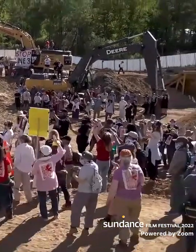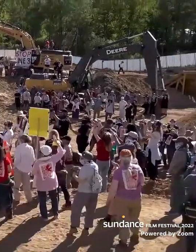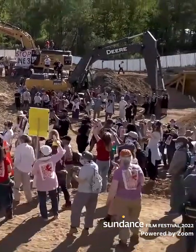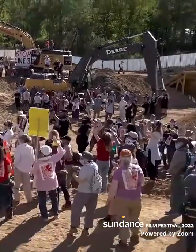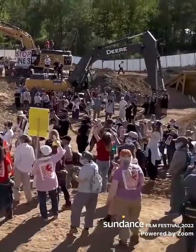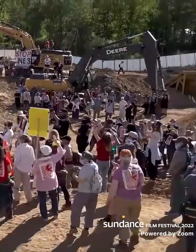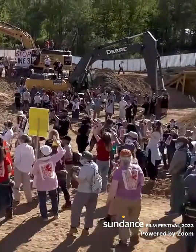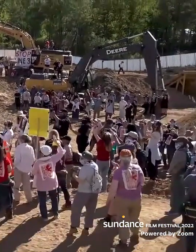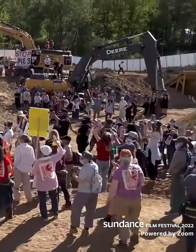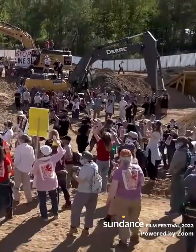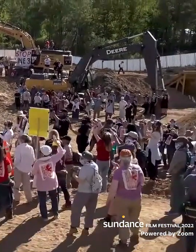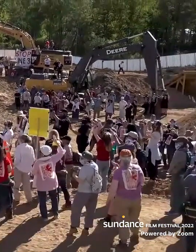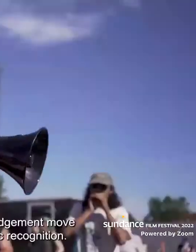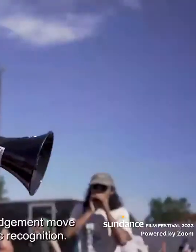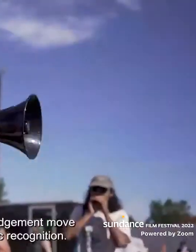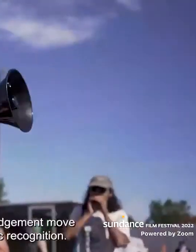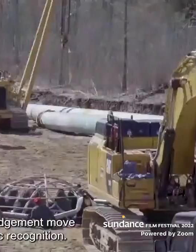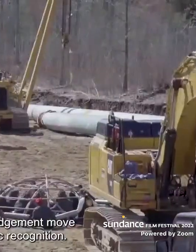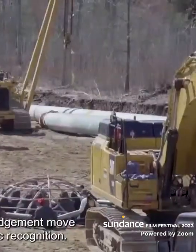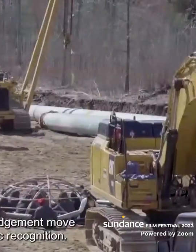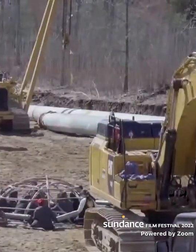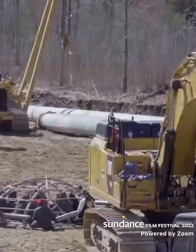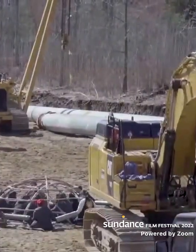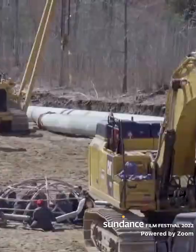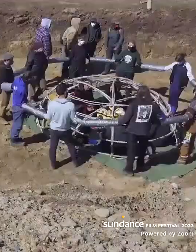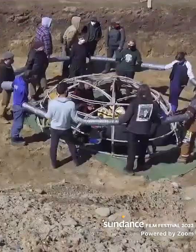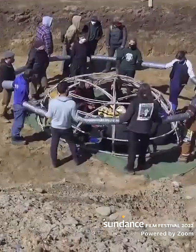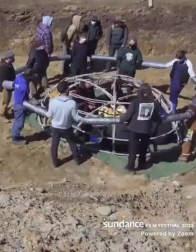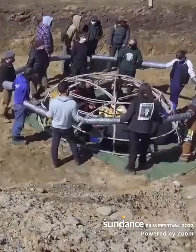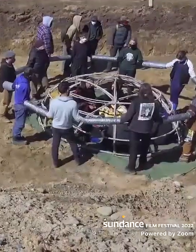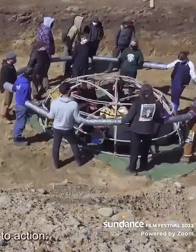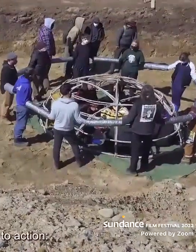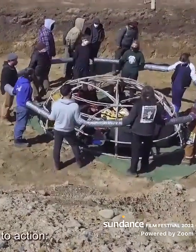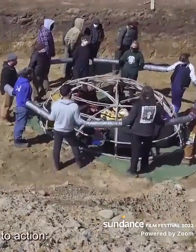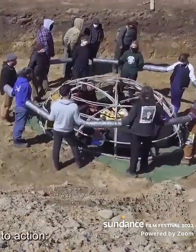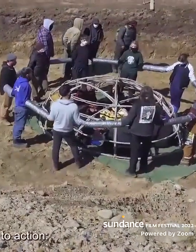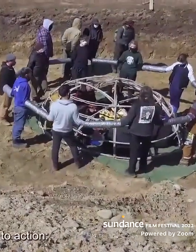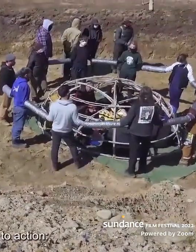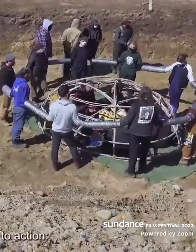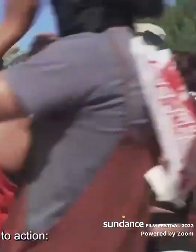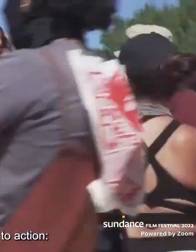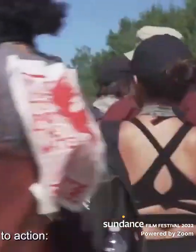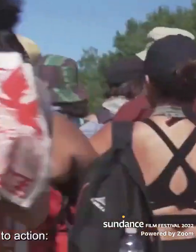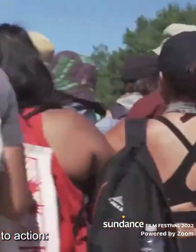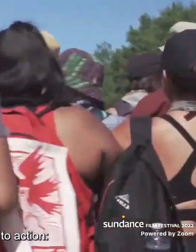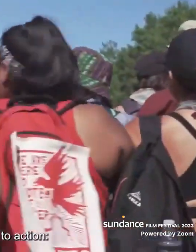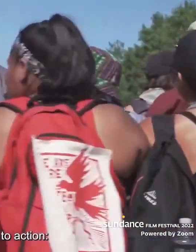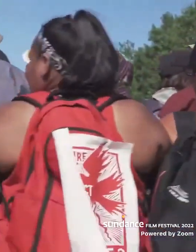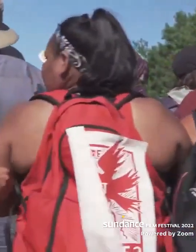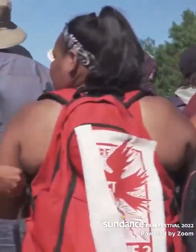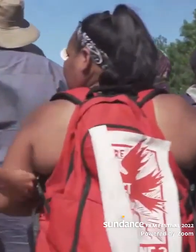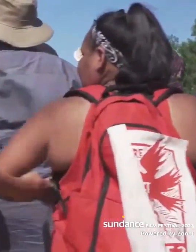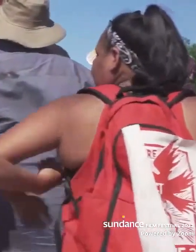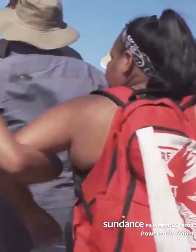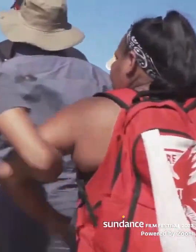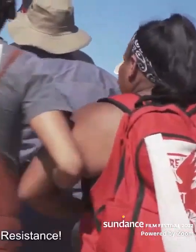Let this land acknowledgement move you beyond symbolic recognition. Let it be your call to